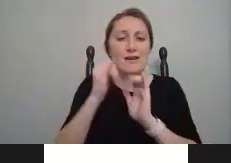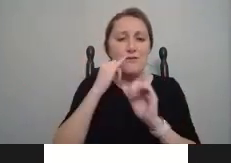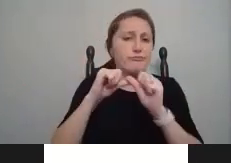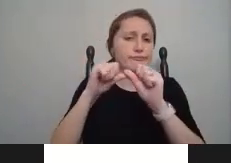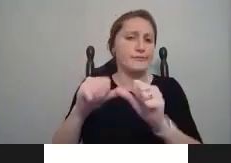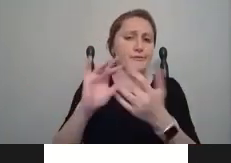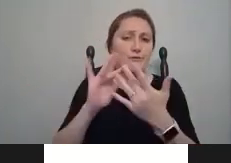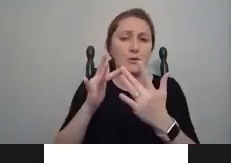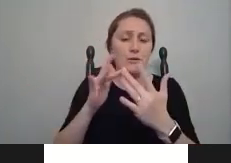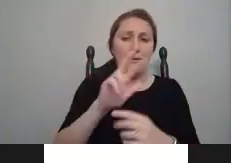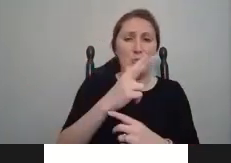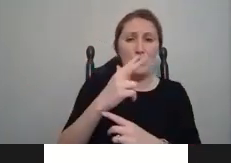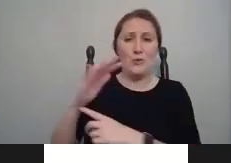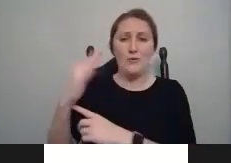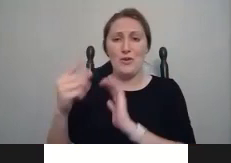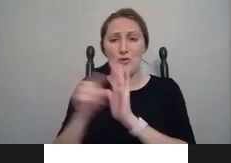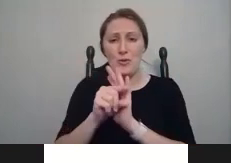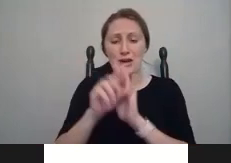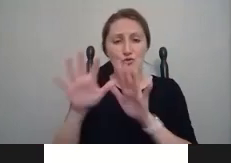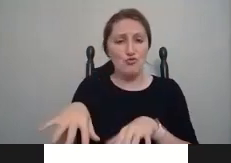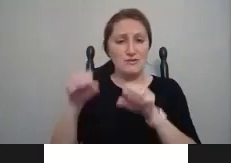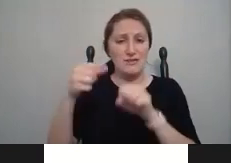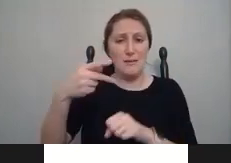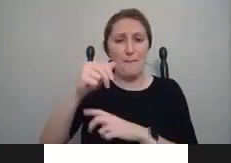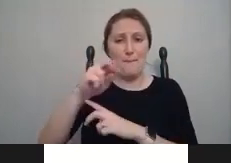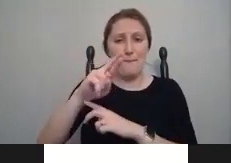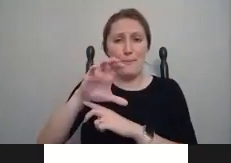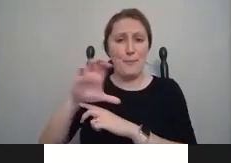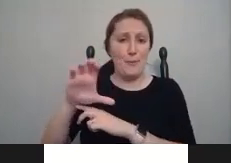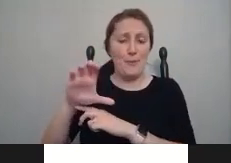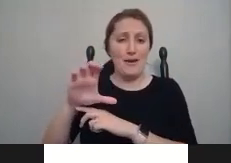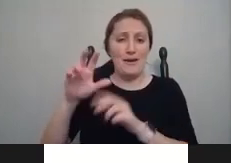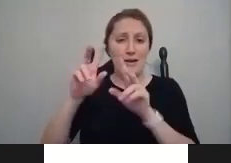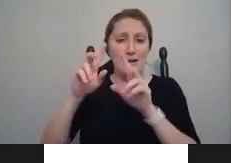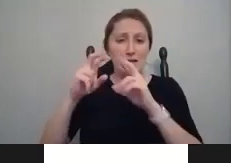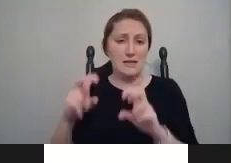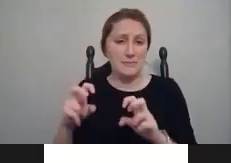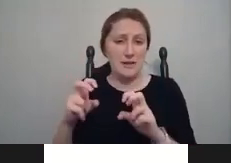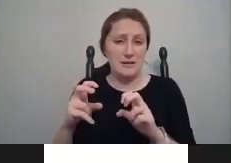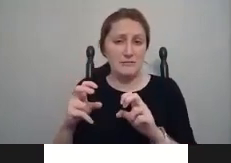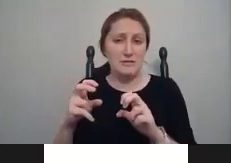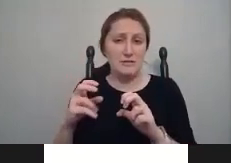third through fifth grade take our park assessment in the spring, as well as other